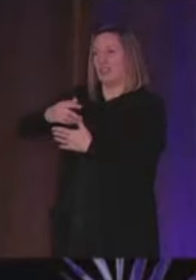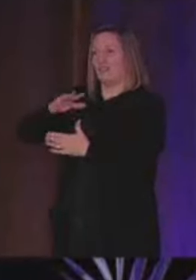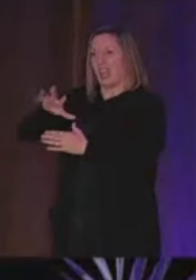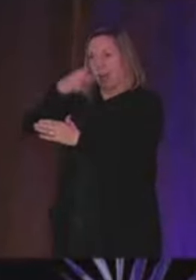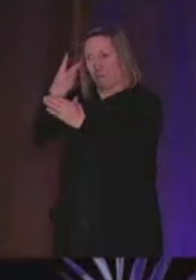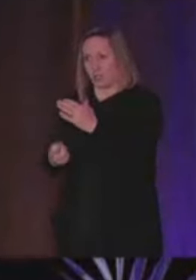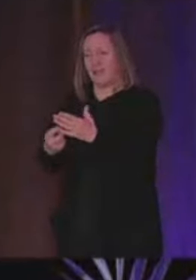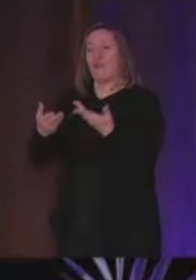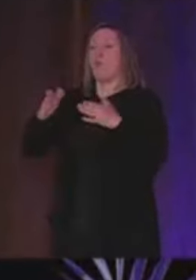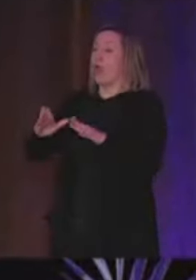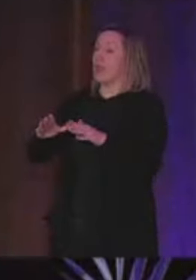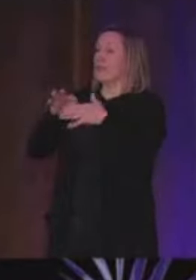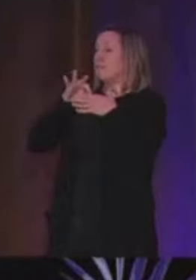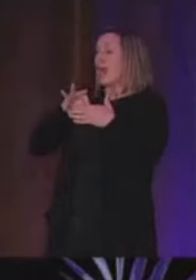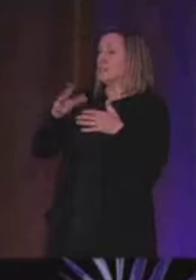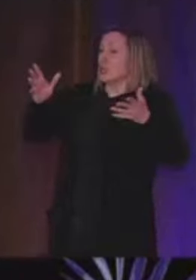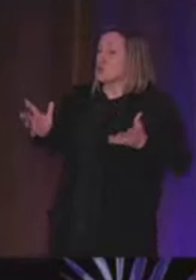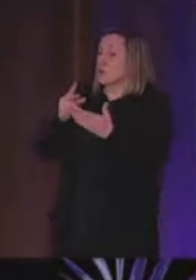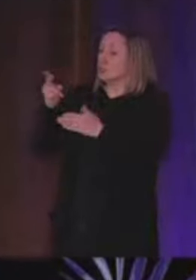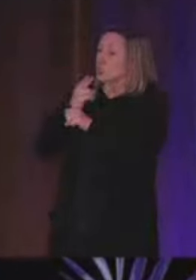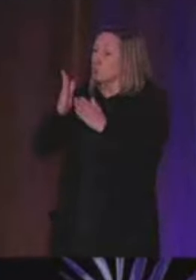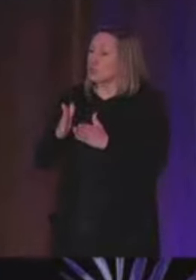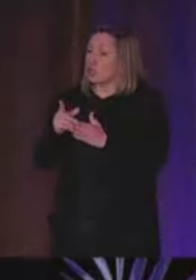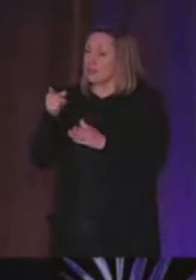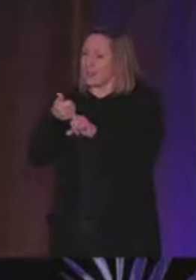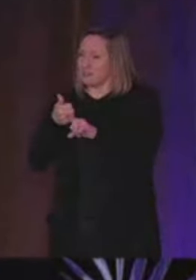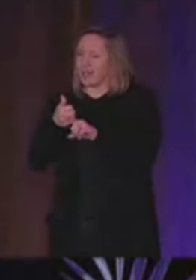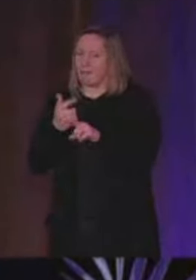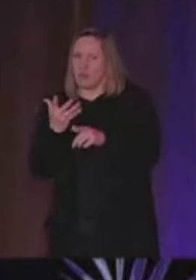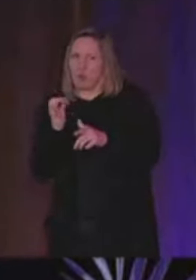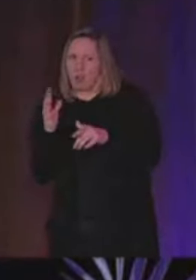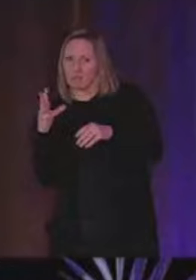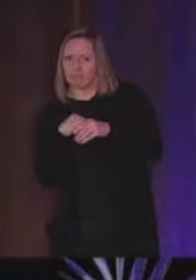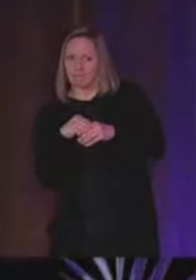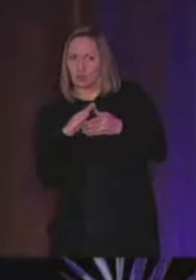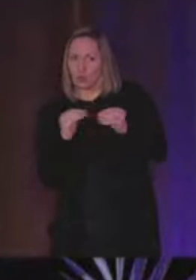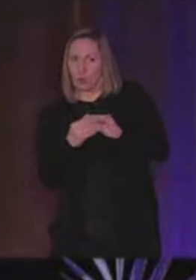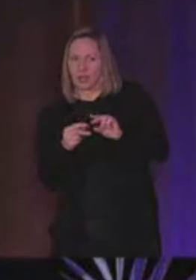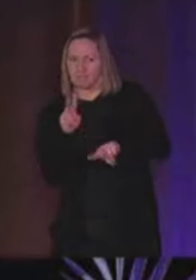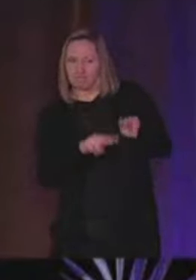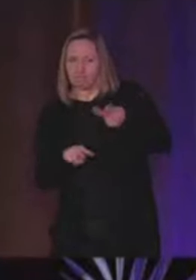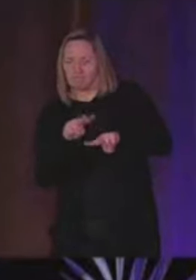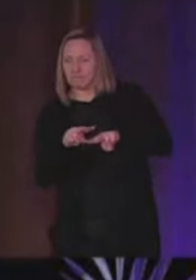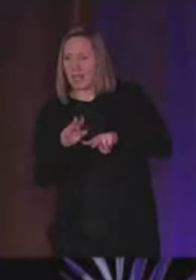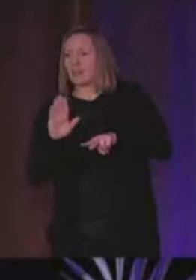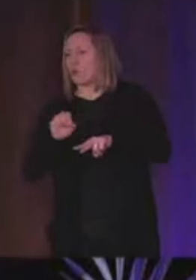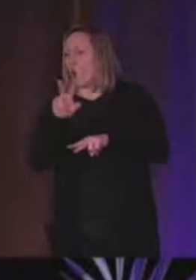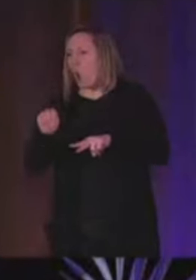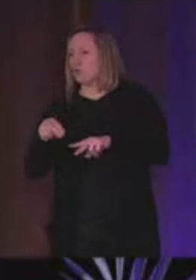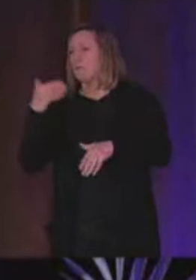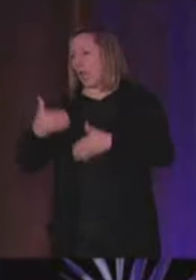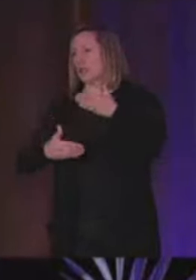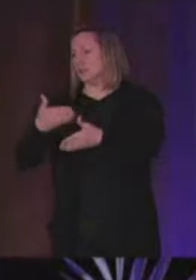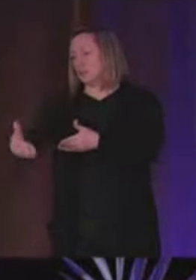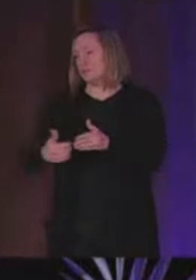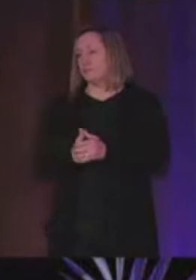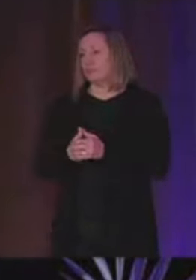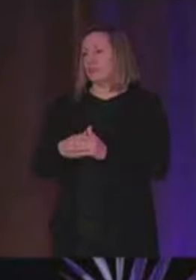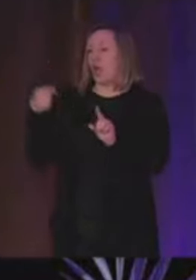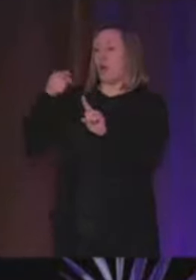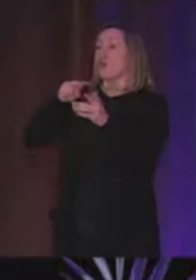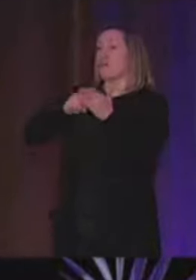it encourages the user to actively engage with the story and explore it at their own pace. The purpose of